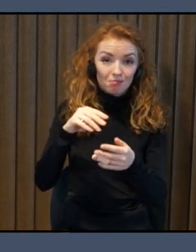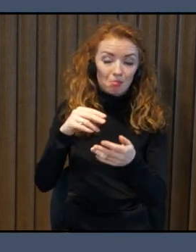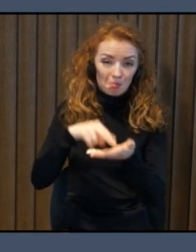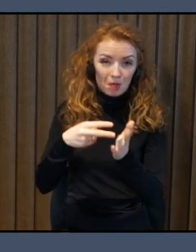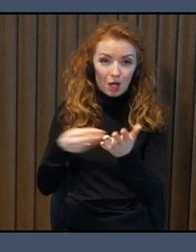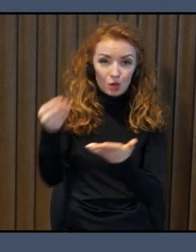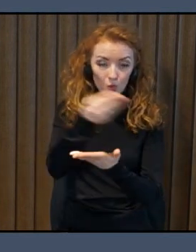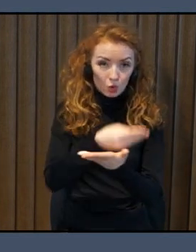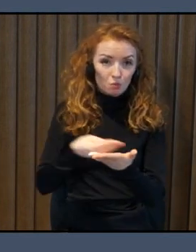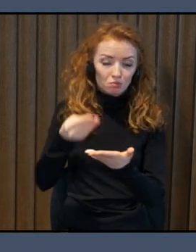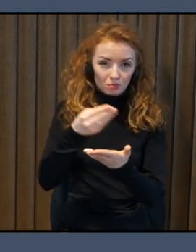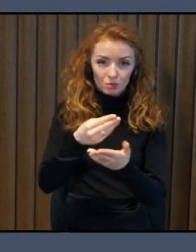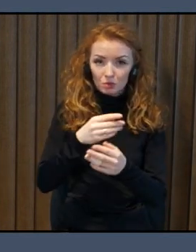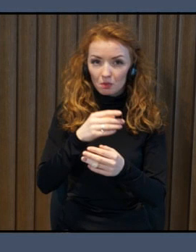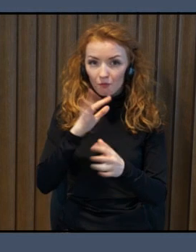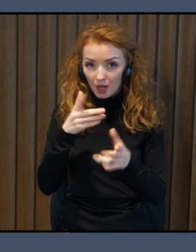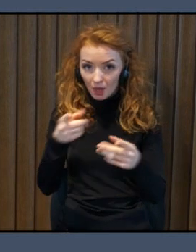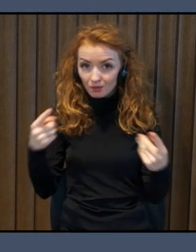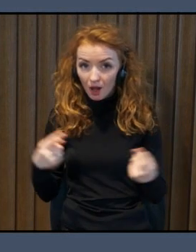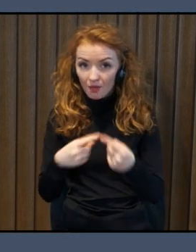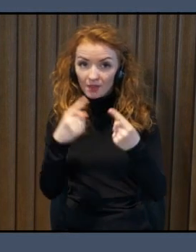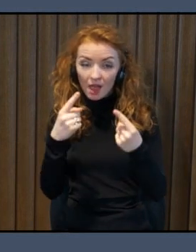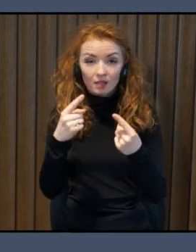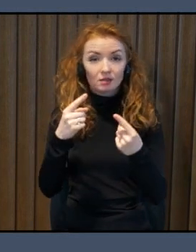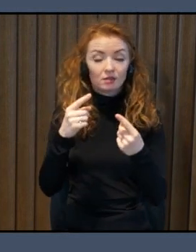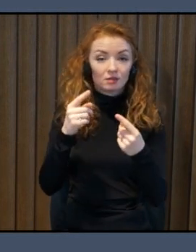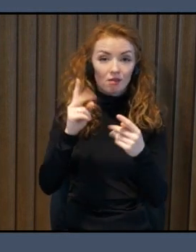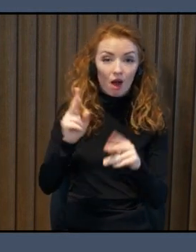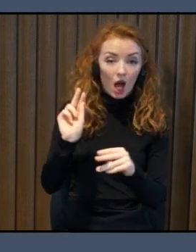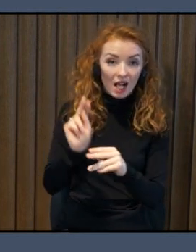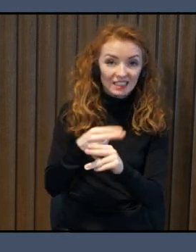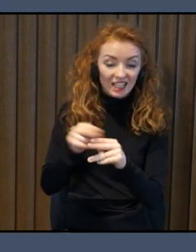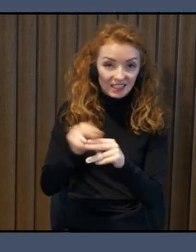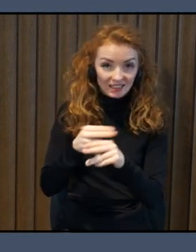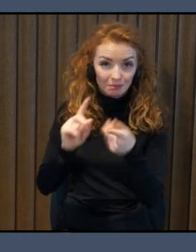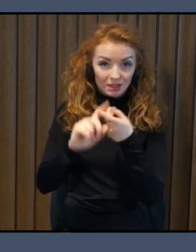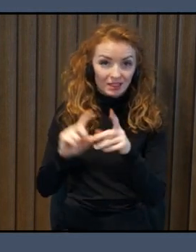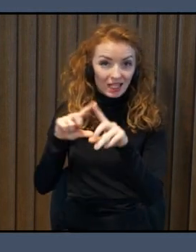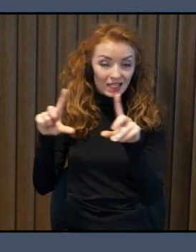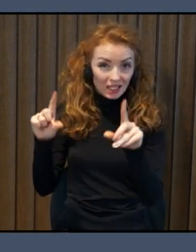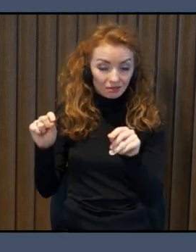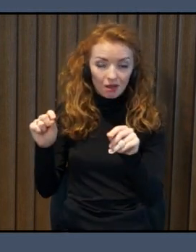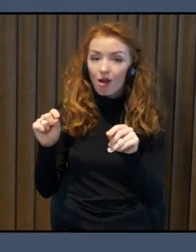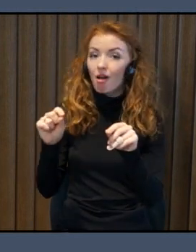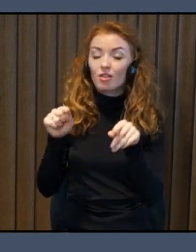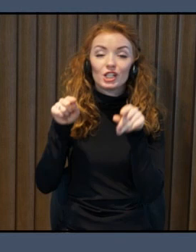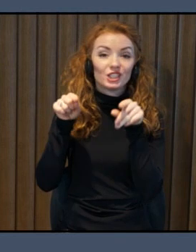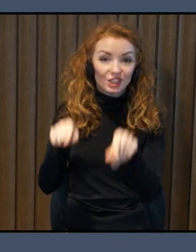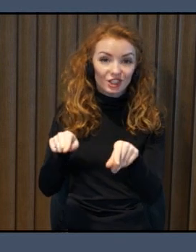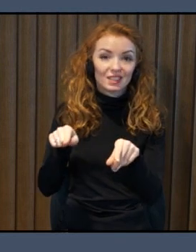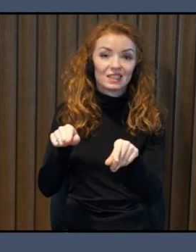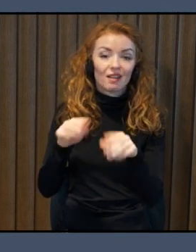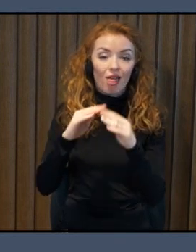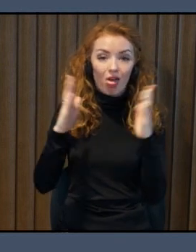about emotional accessibility. And if you look at this one, it is actually a medical